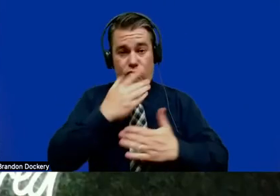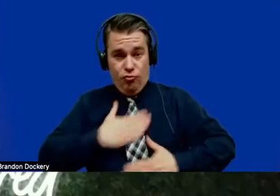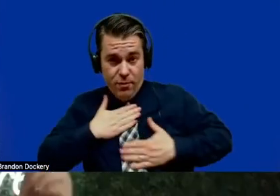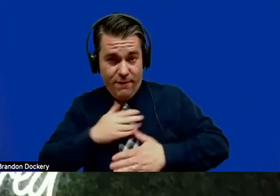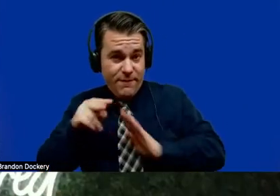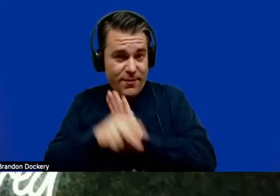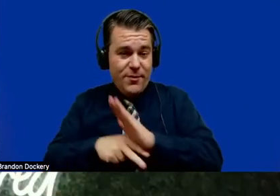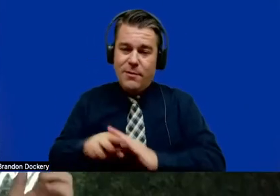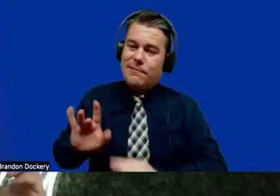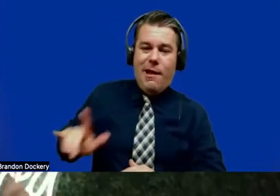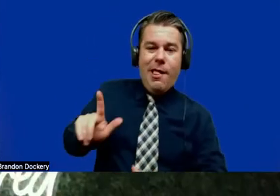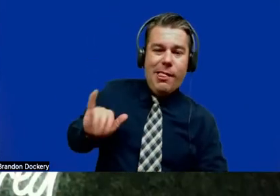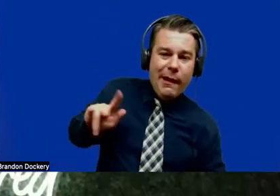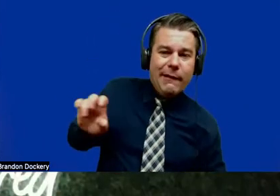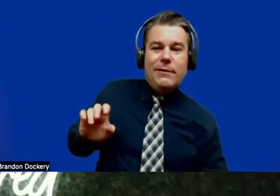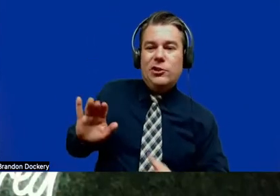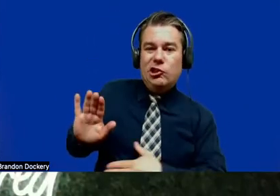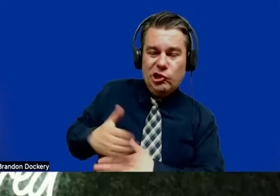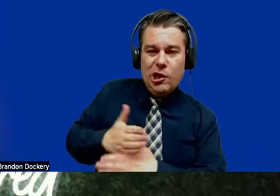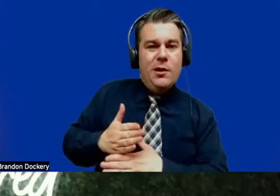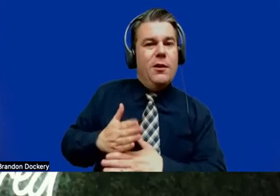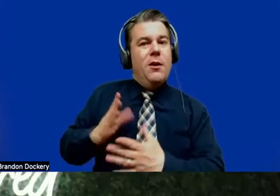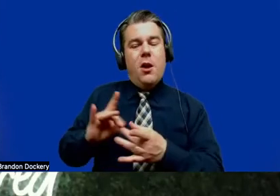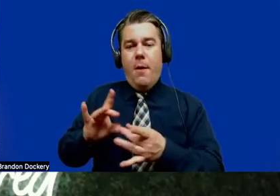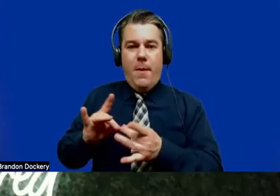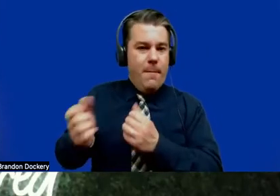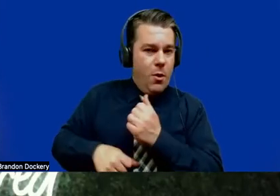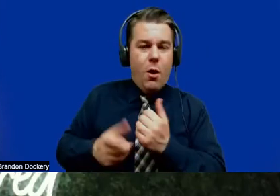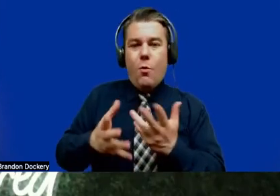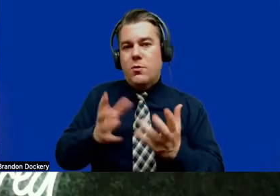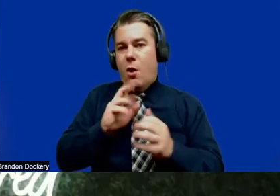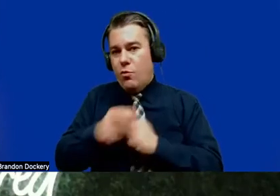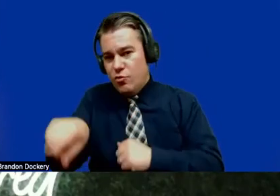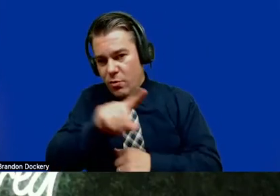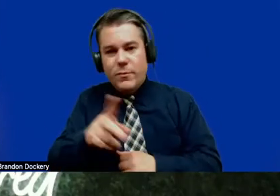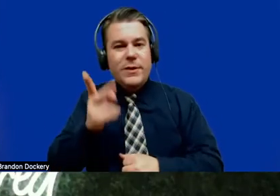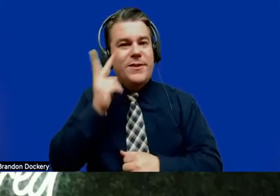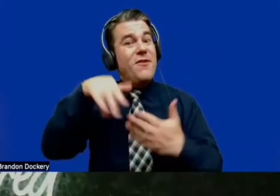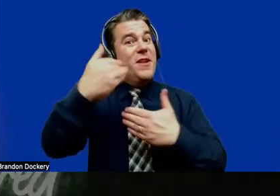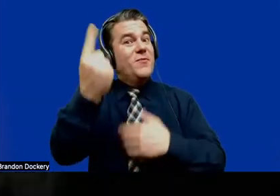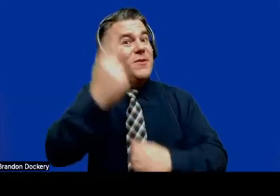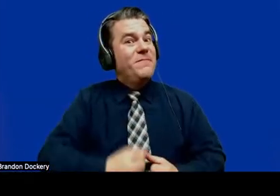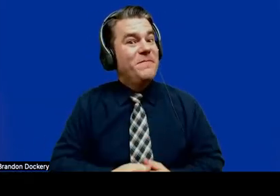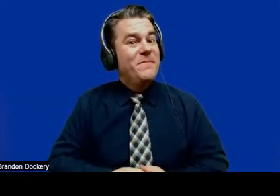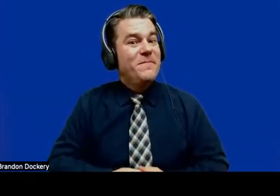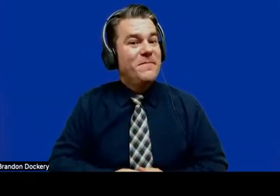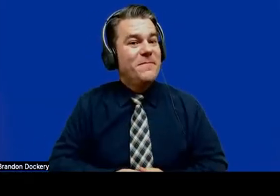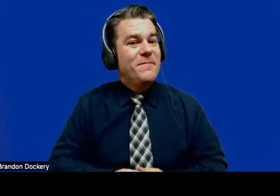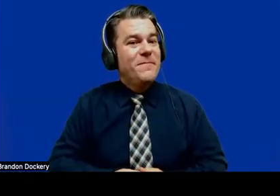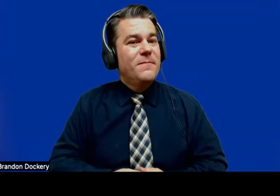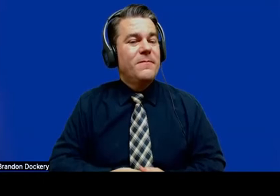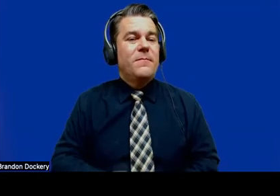it a like, give it a share, comment below. I would love to talk to you guys, and we'll see you for the next one.